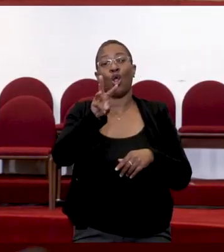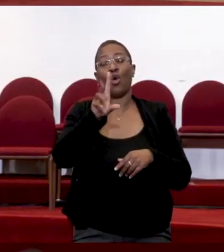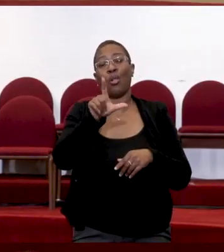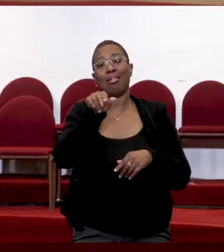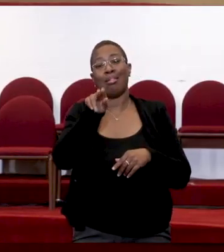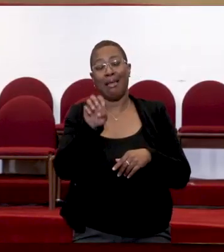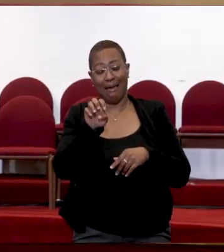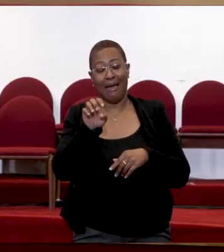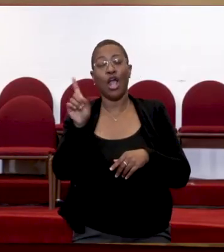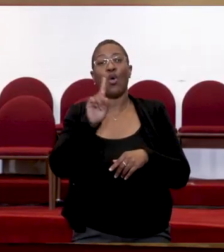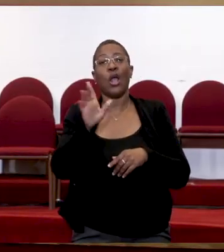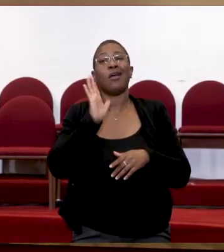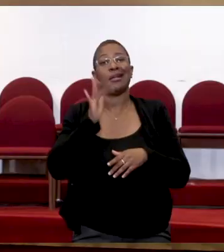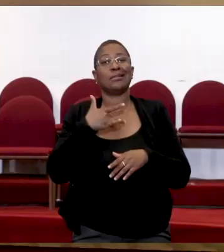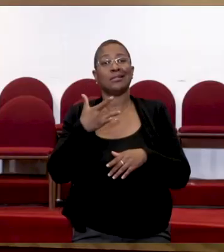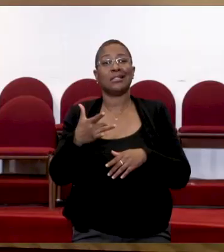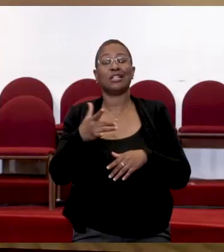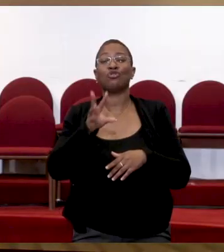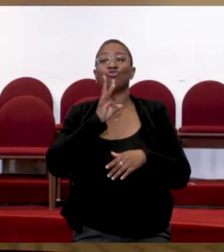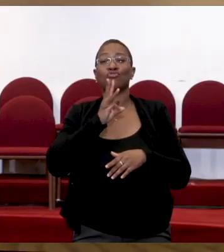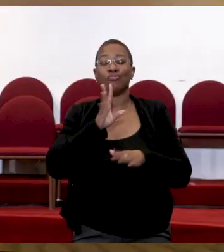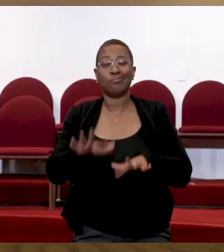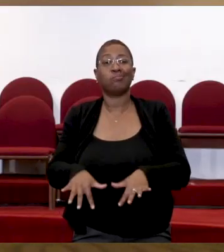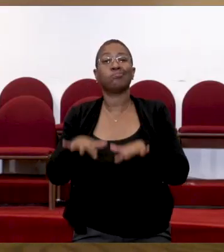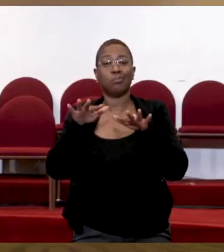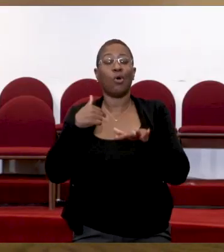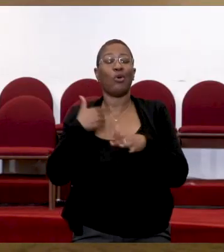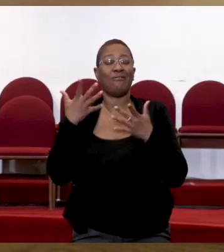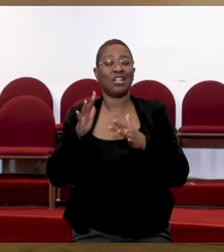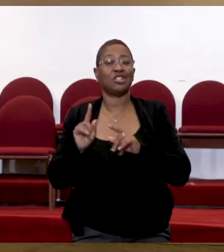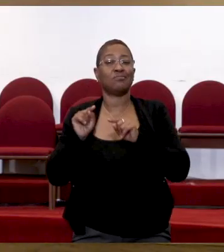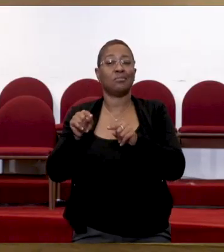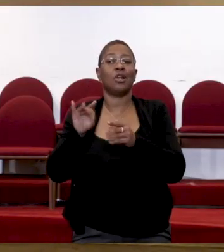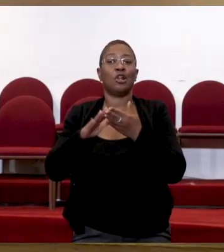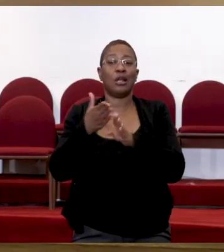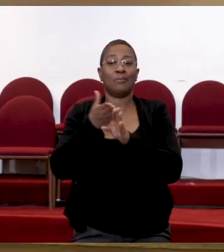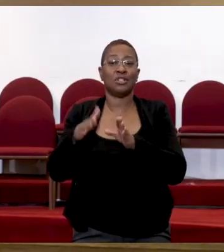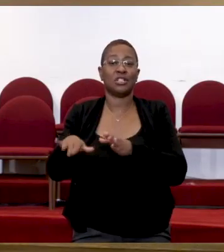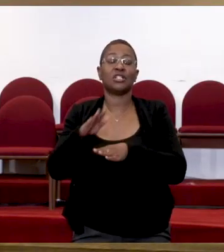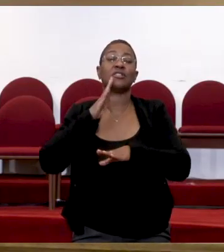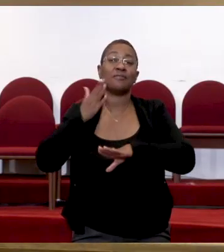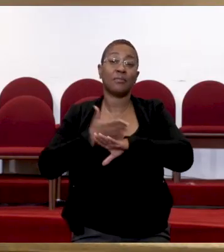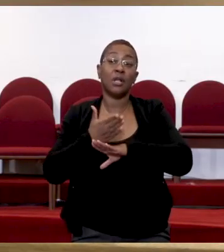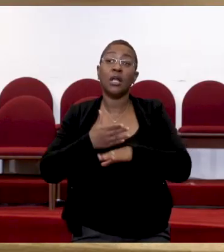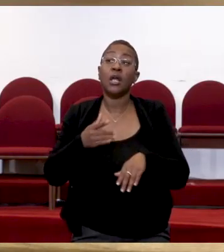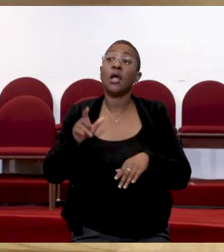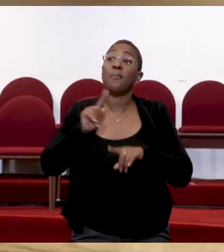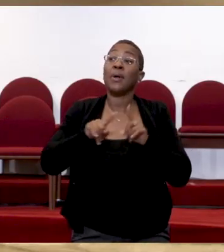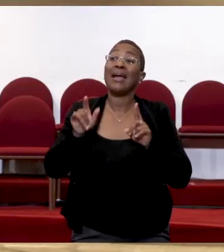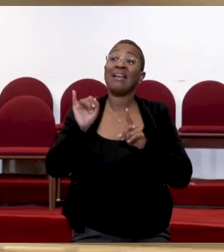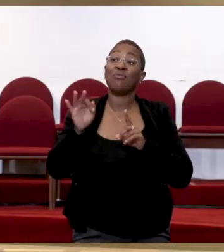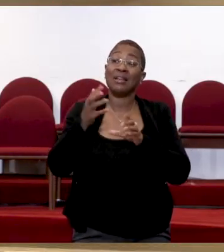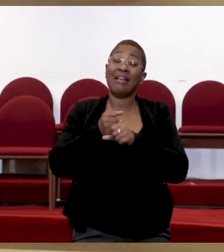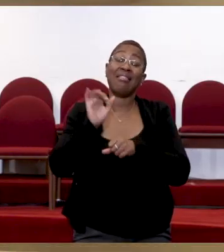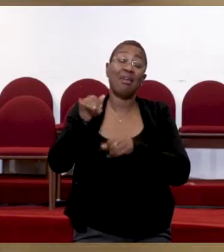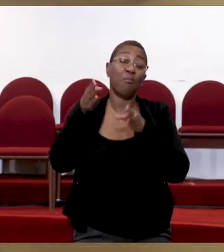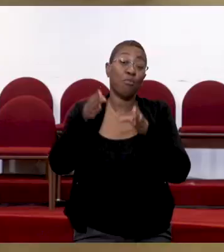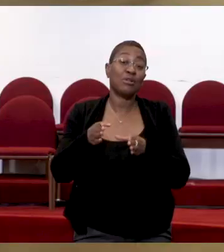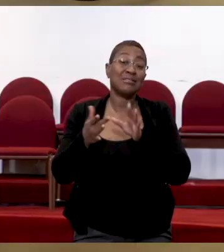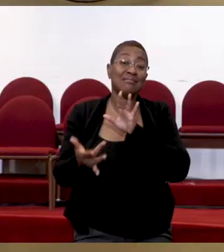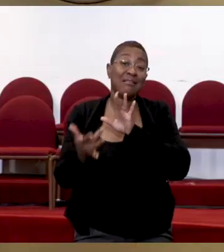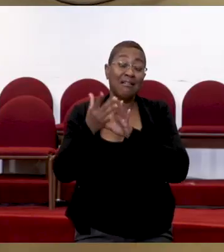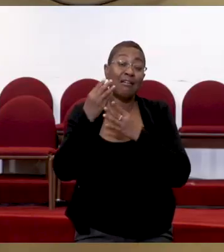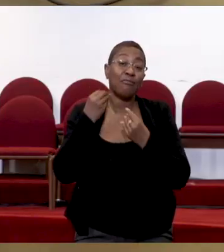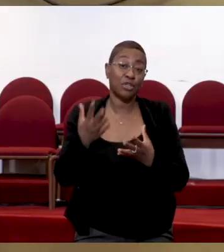in the massive rainstorms, we have been in those neighborhoods. Maybe we can get this individual's contact and have DWSD